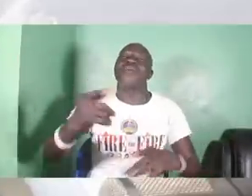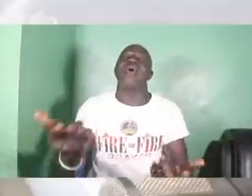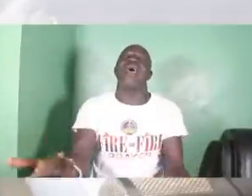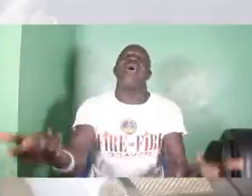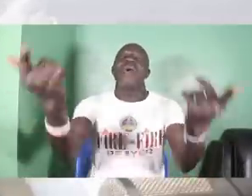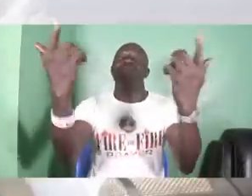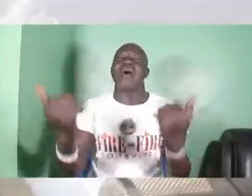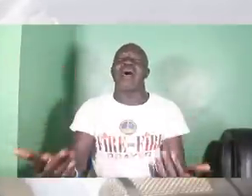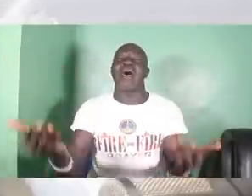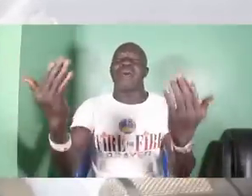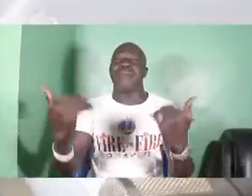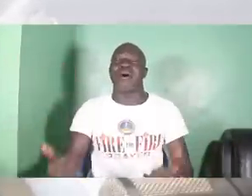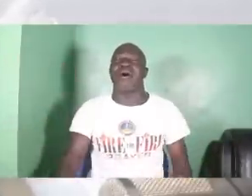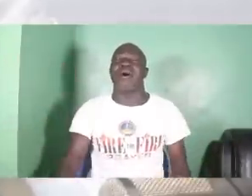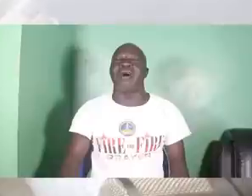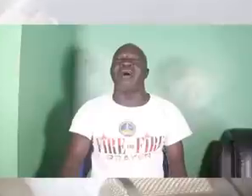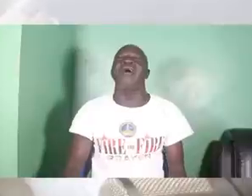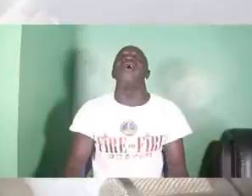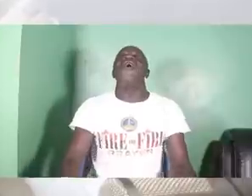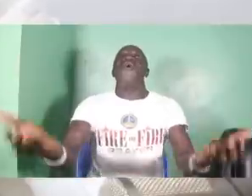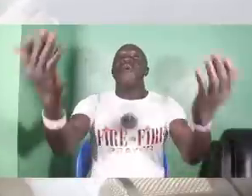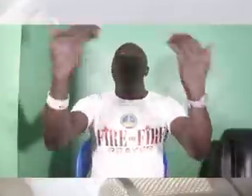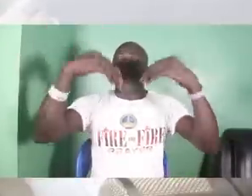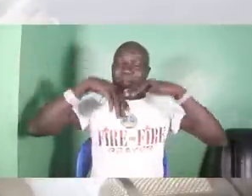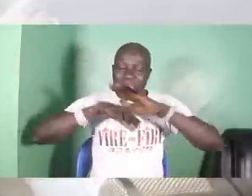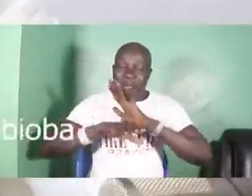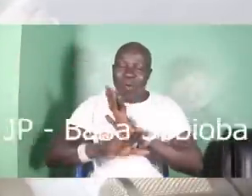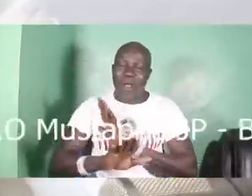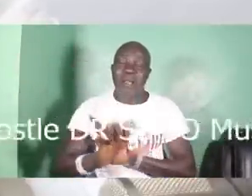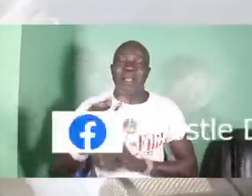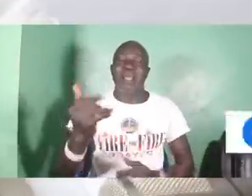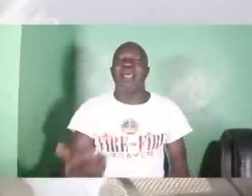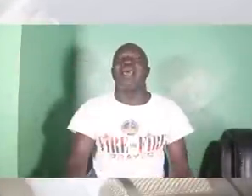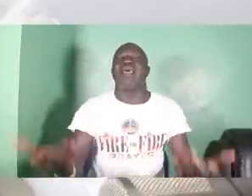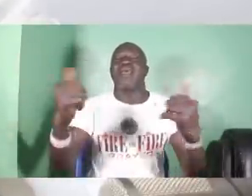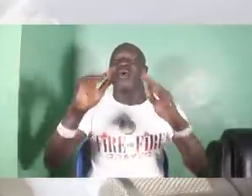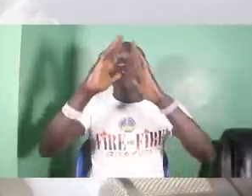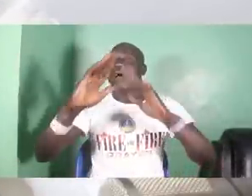they are way back.